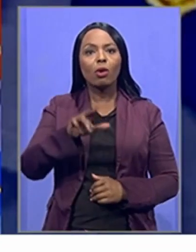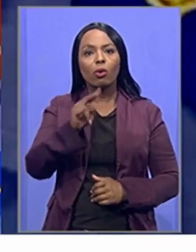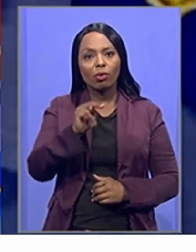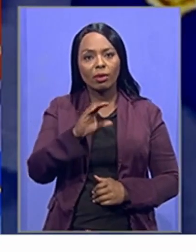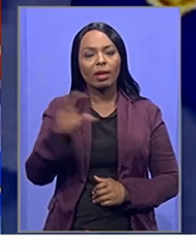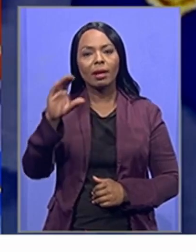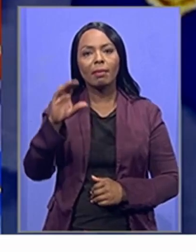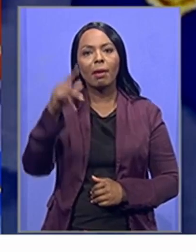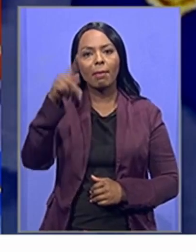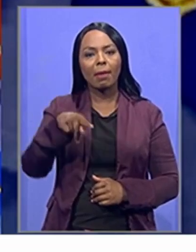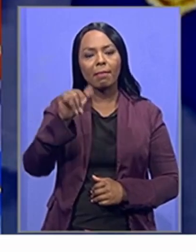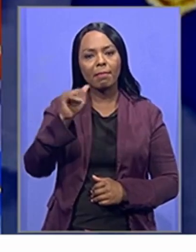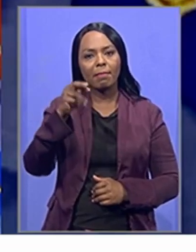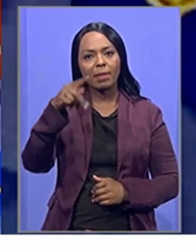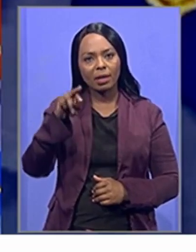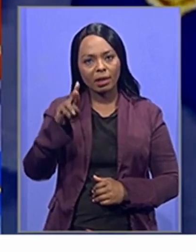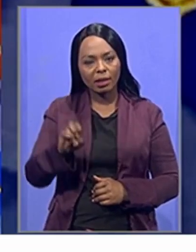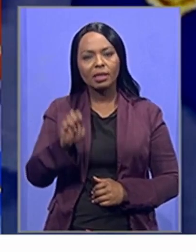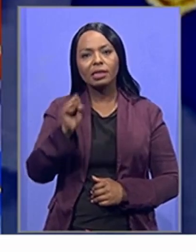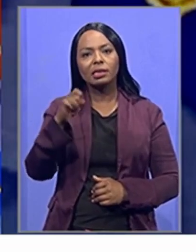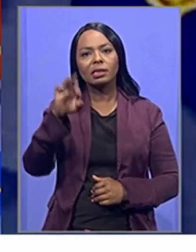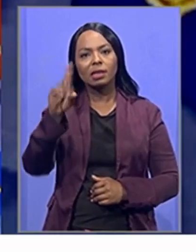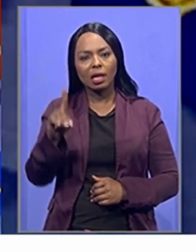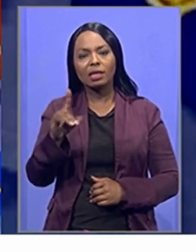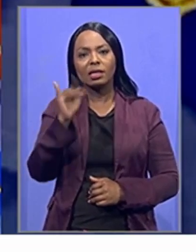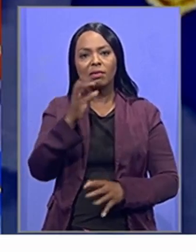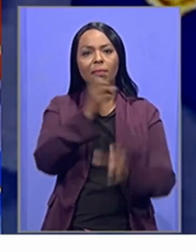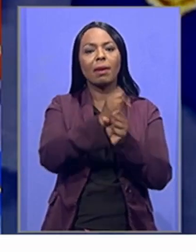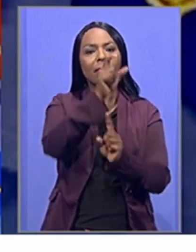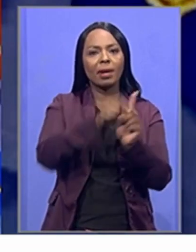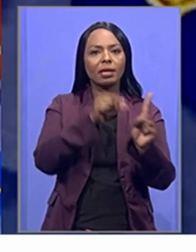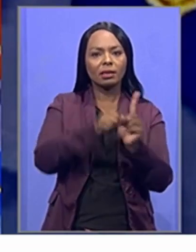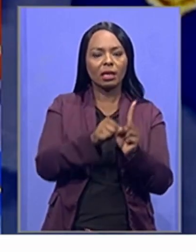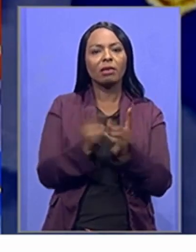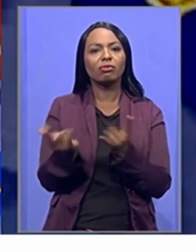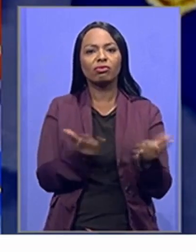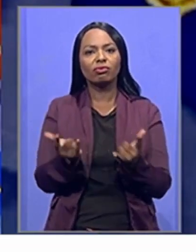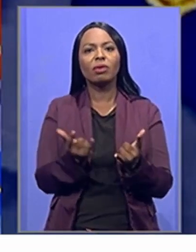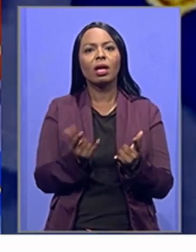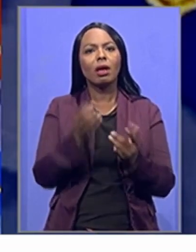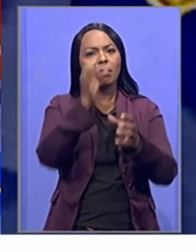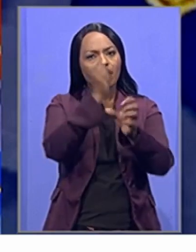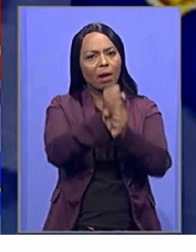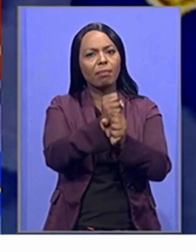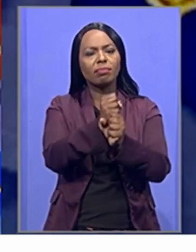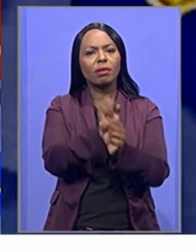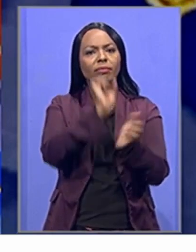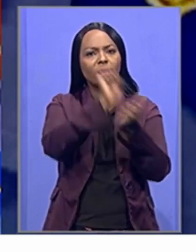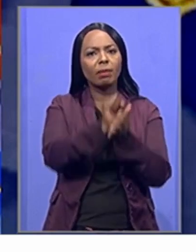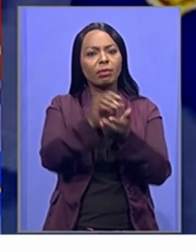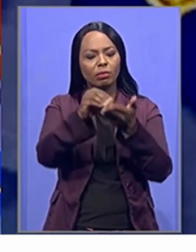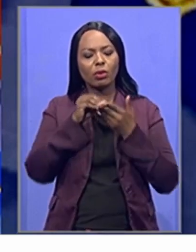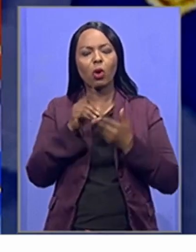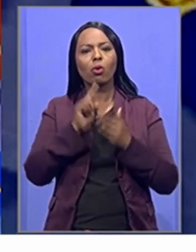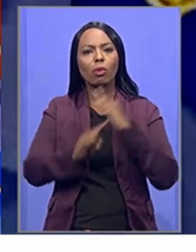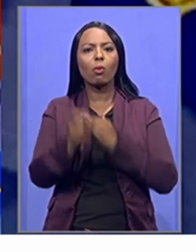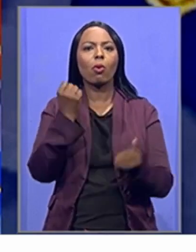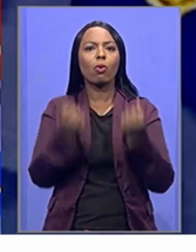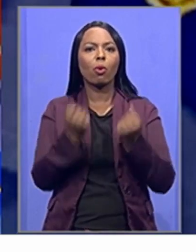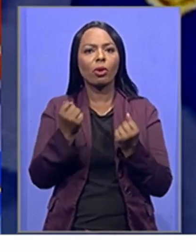have been effected and alleged drug dealers are detained and brought before the court. After appearing in the local magistrate court,